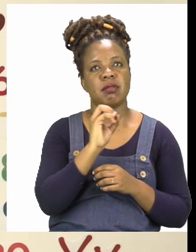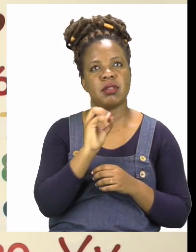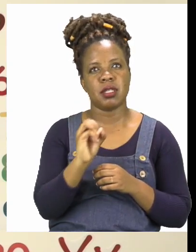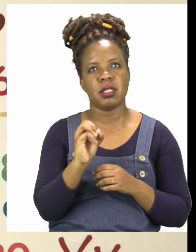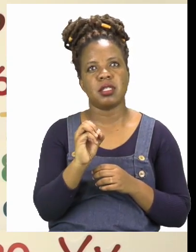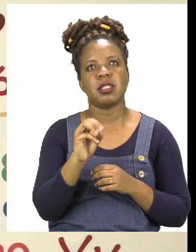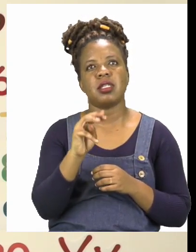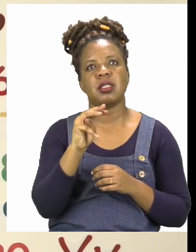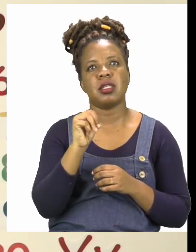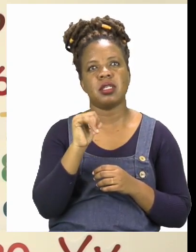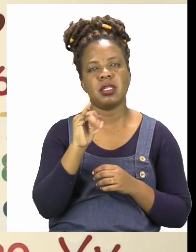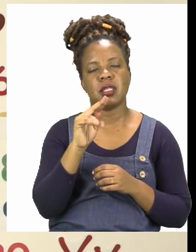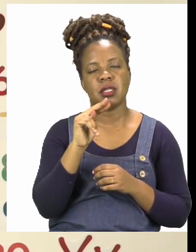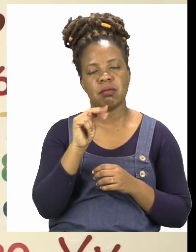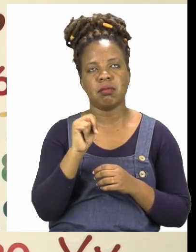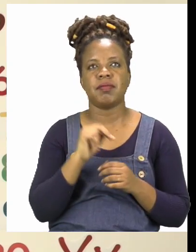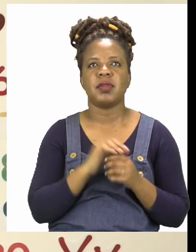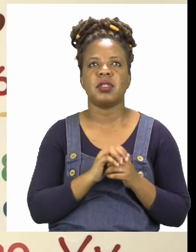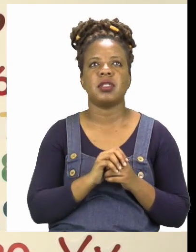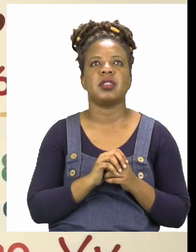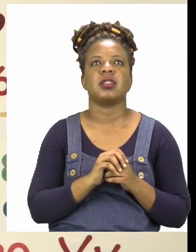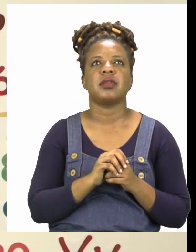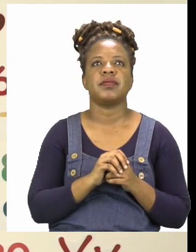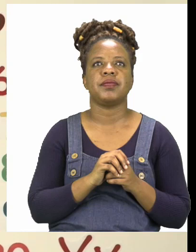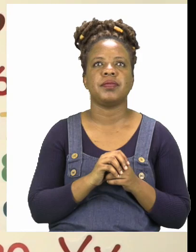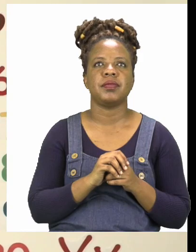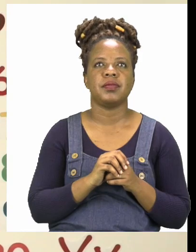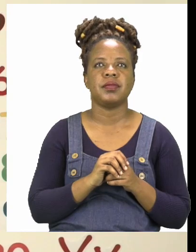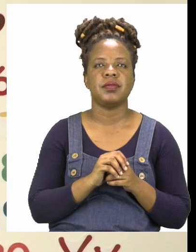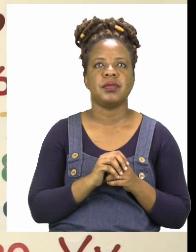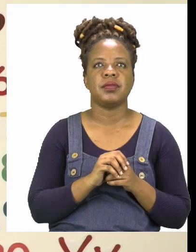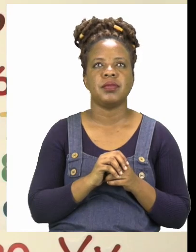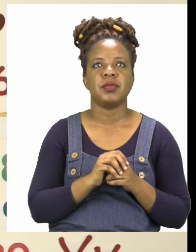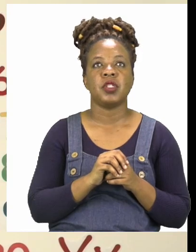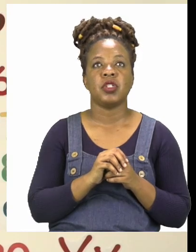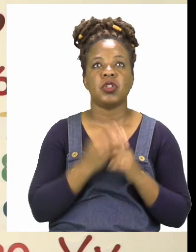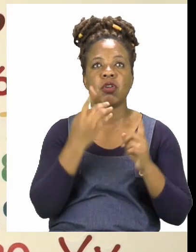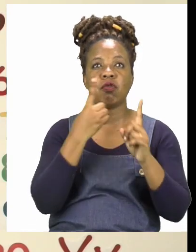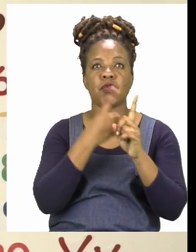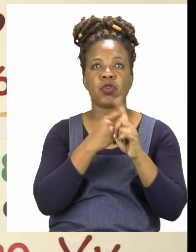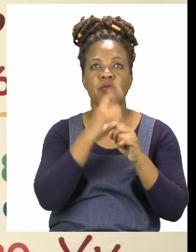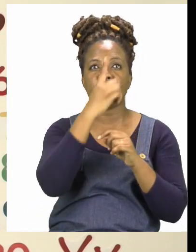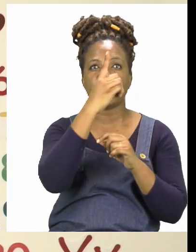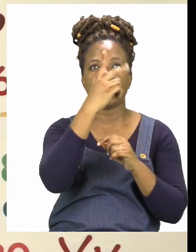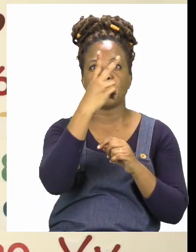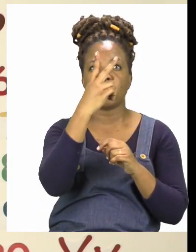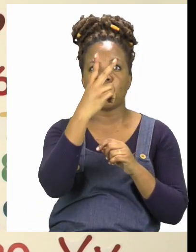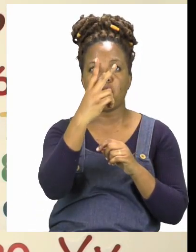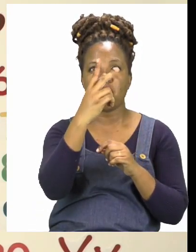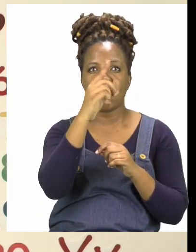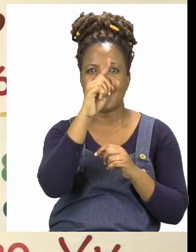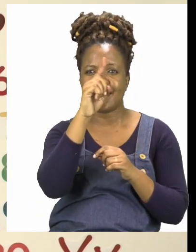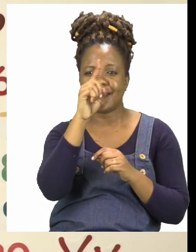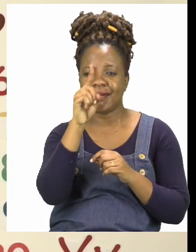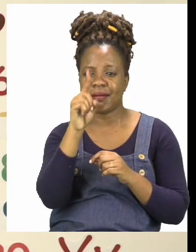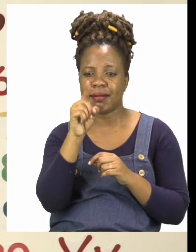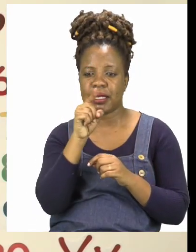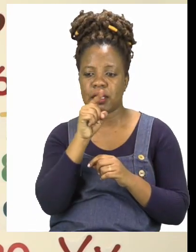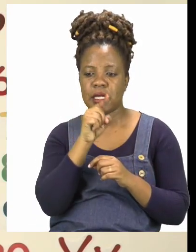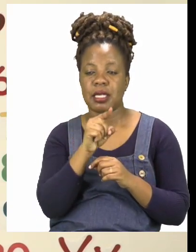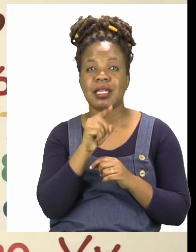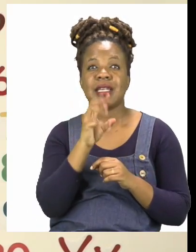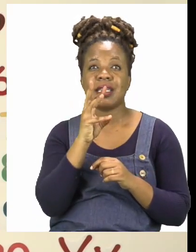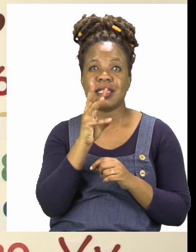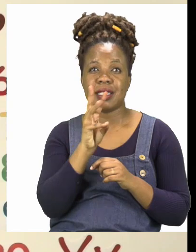explain something else. So we have now done the minutes going in this direction. So